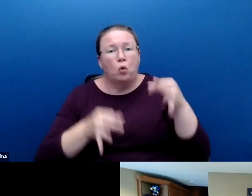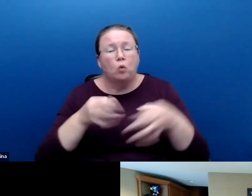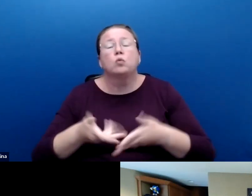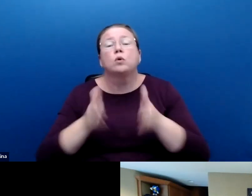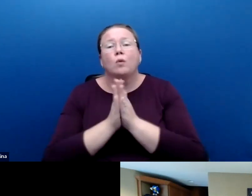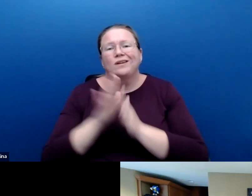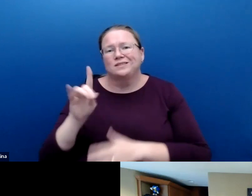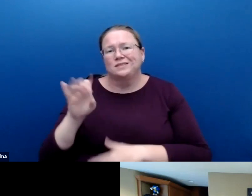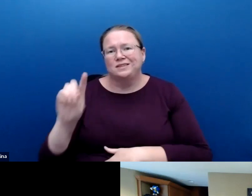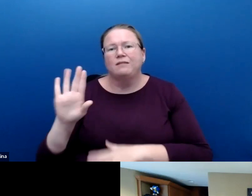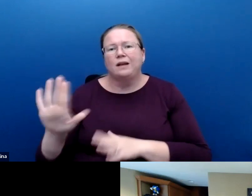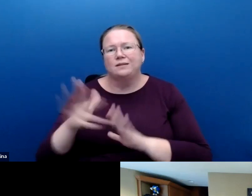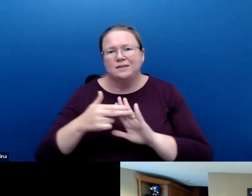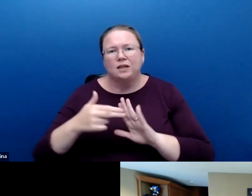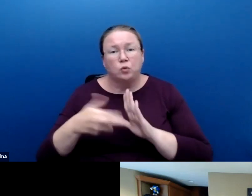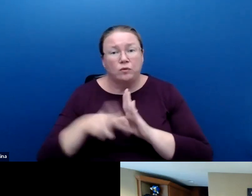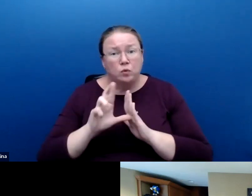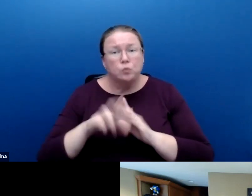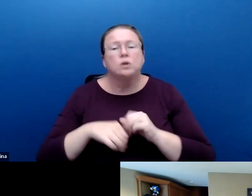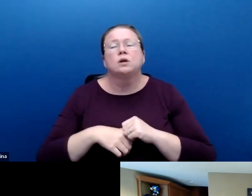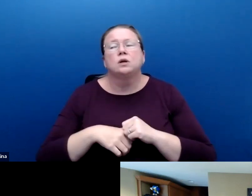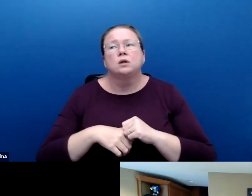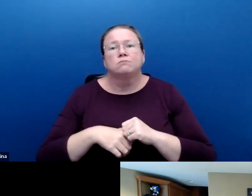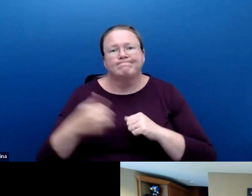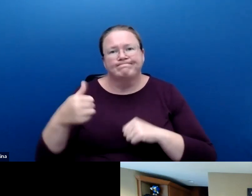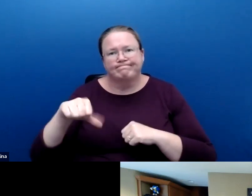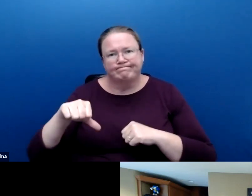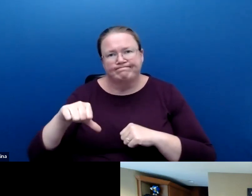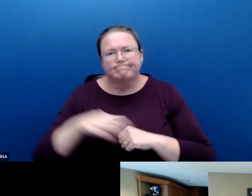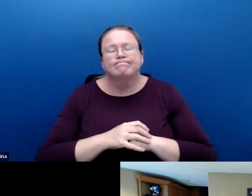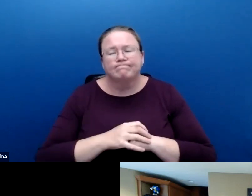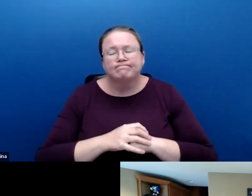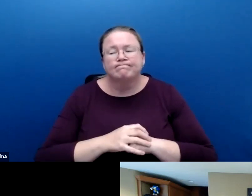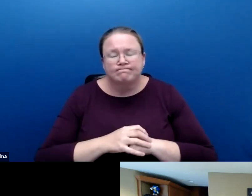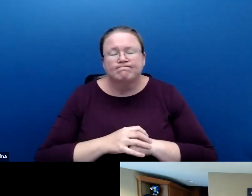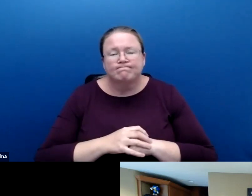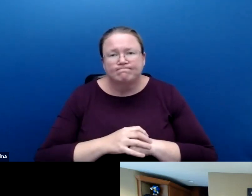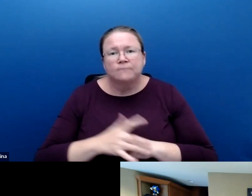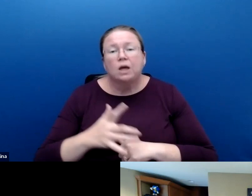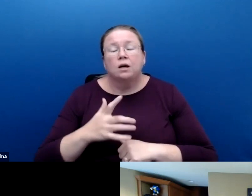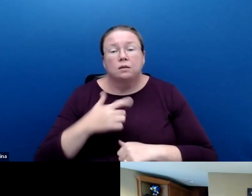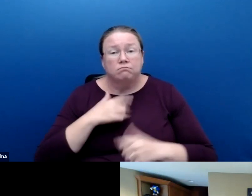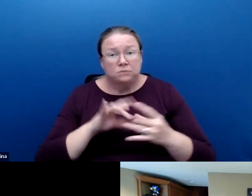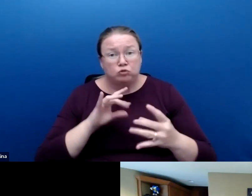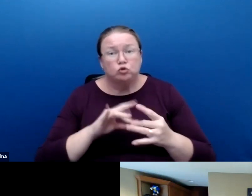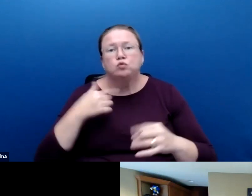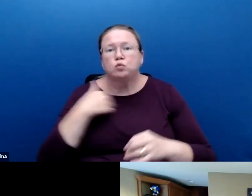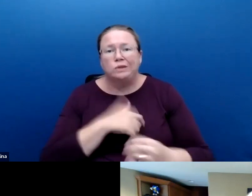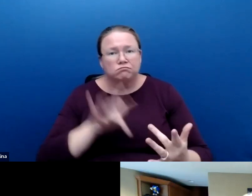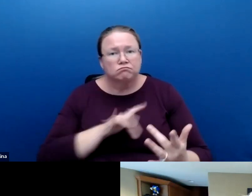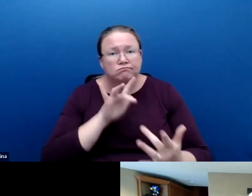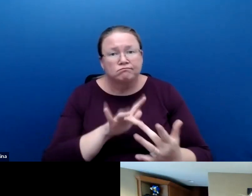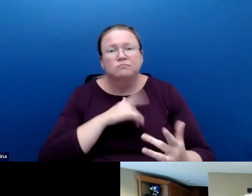request that David's status be reviewed. Those were declined. We, like I had mentioned, we had reached out and we